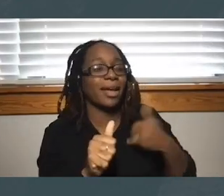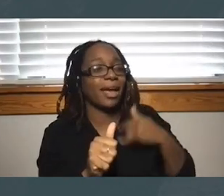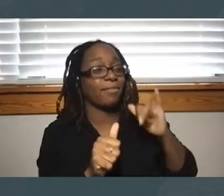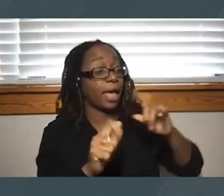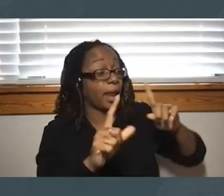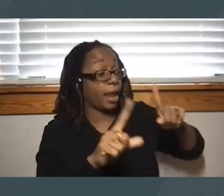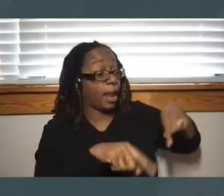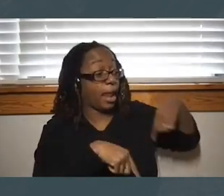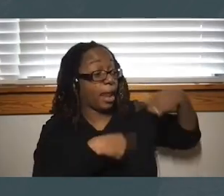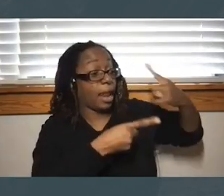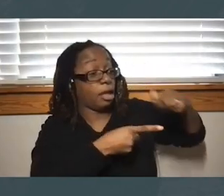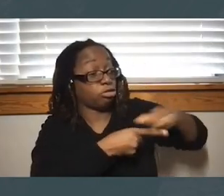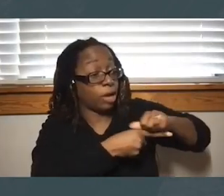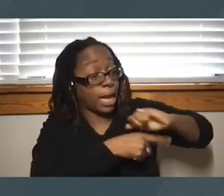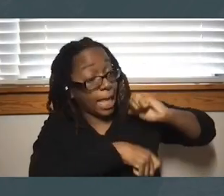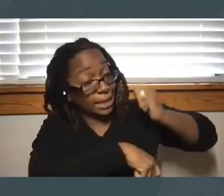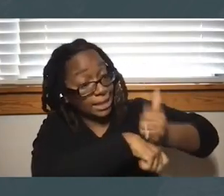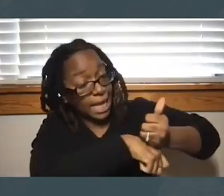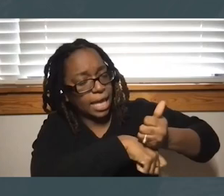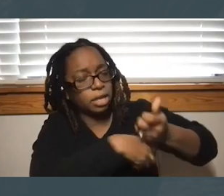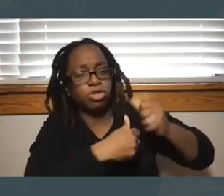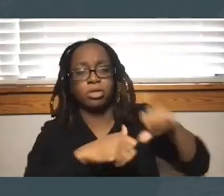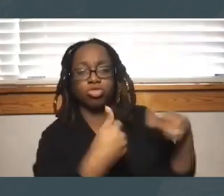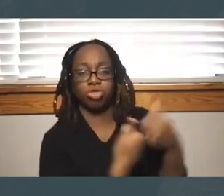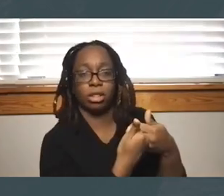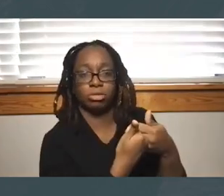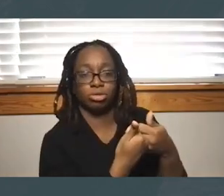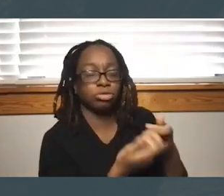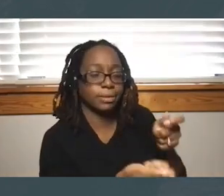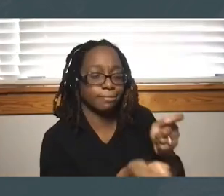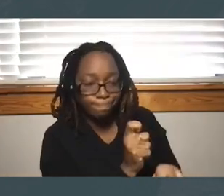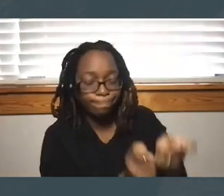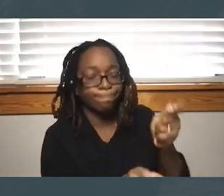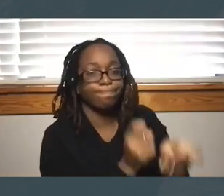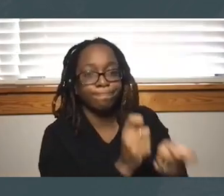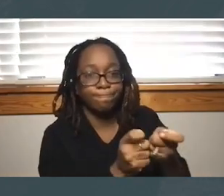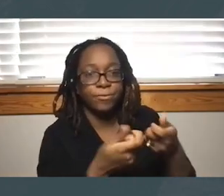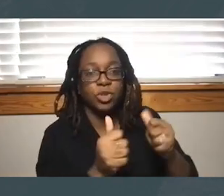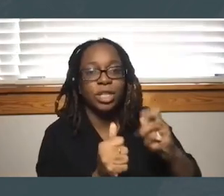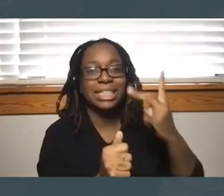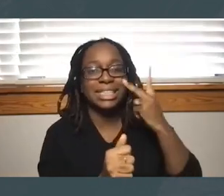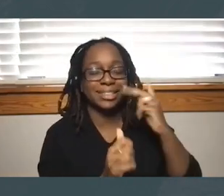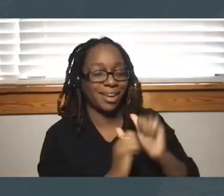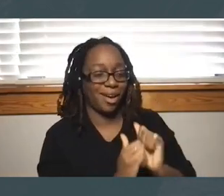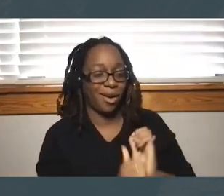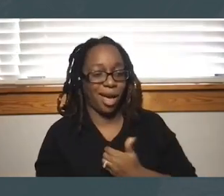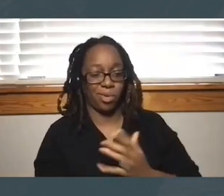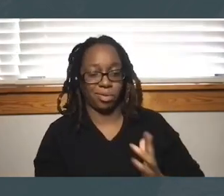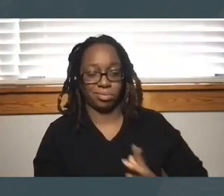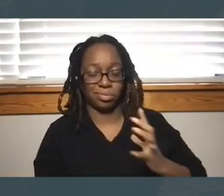that want to, I guess, undo a script of colonial education.